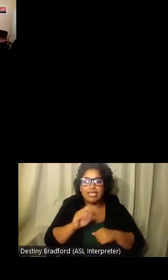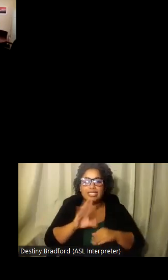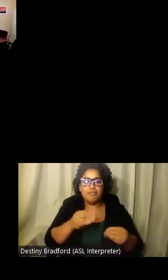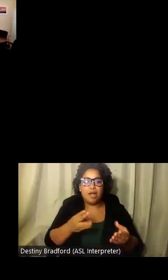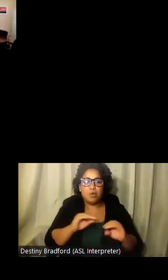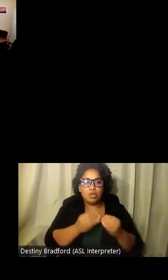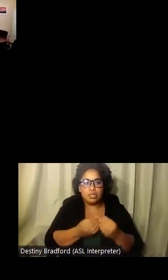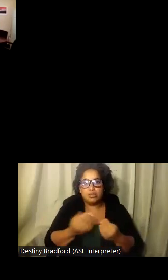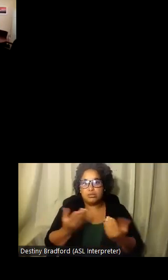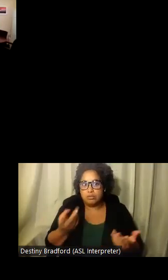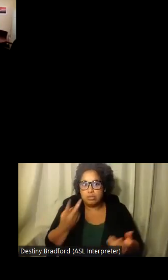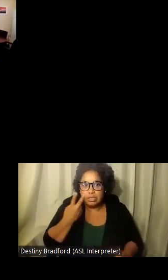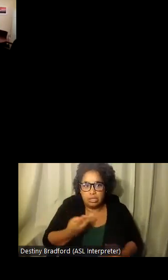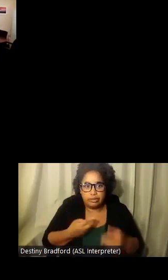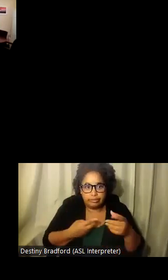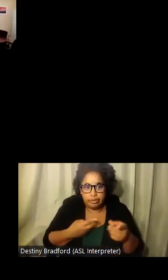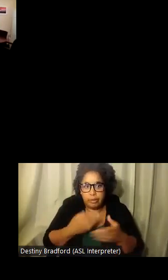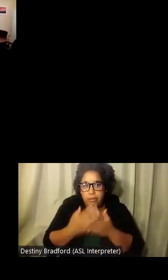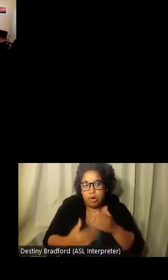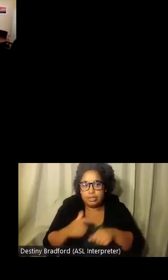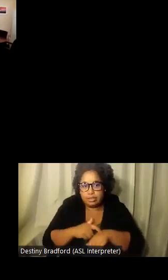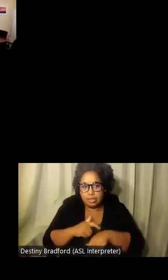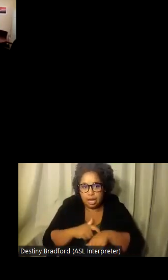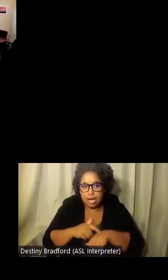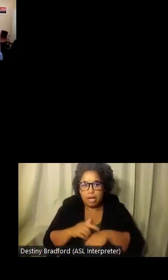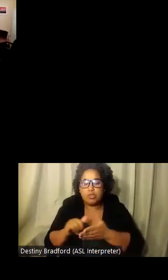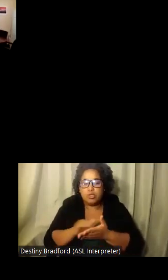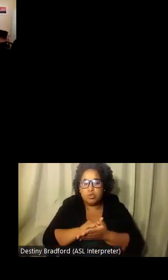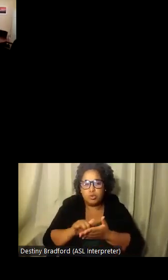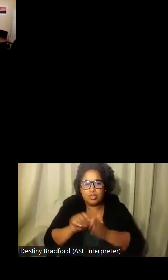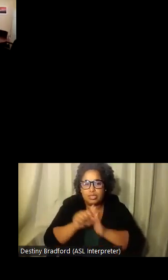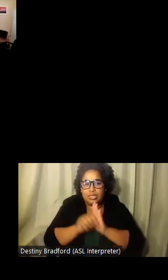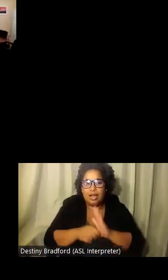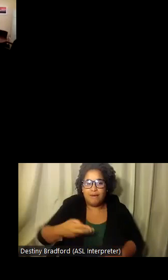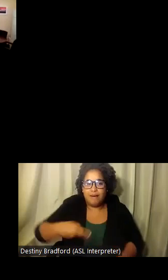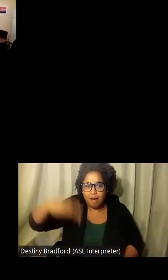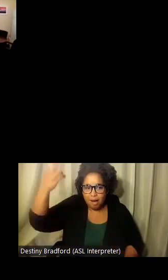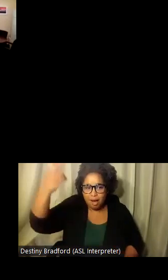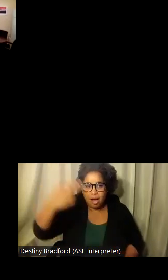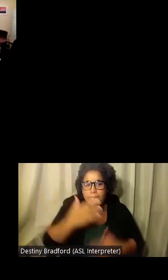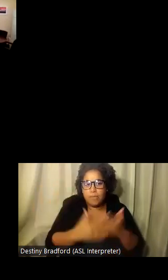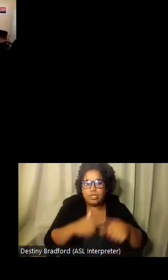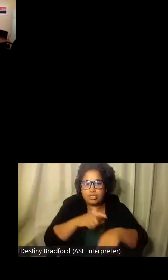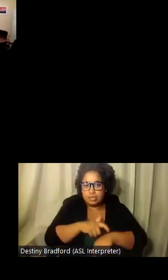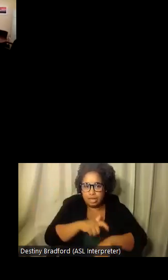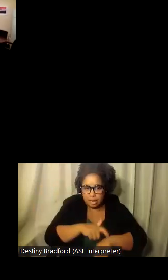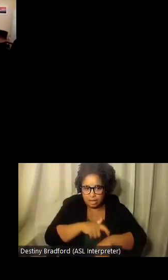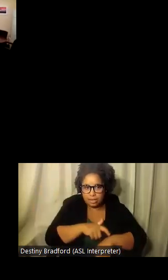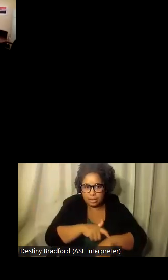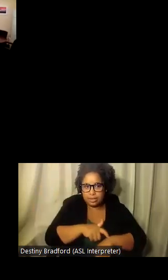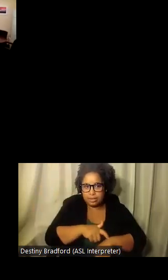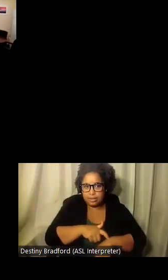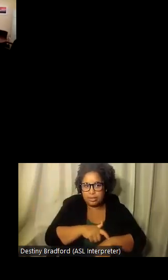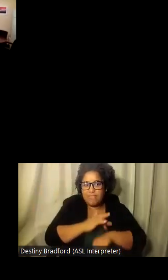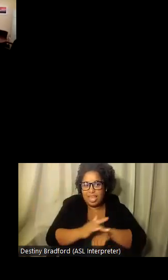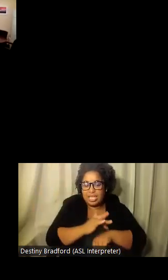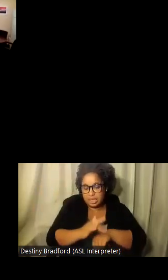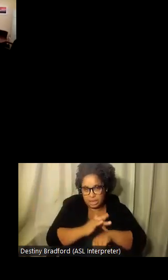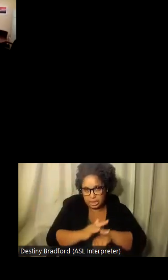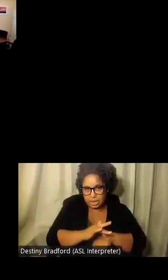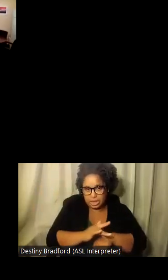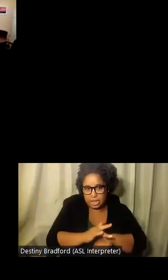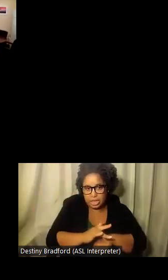organizations. As you can see, on a part-time basis, New York State has a higher higher vacancy rate in relation to